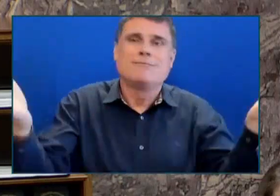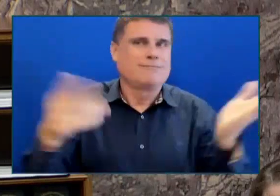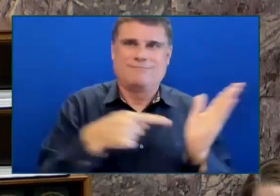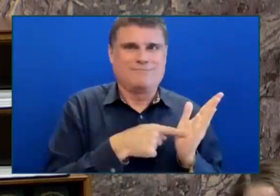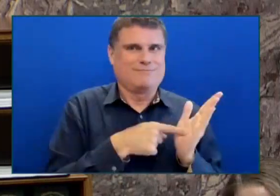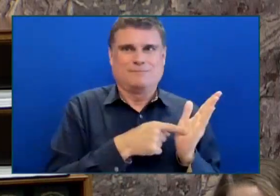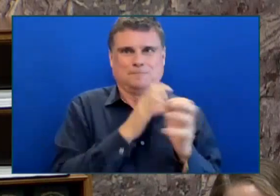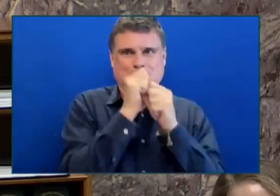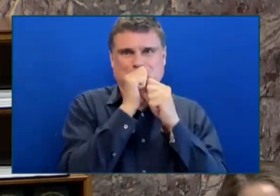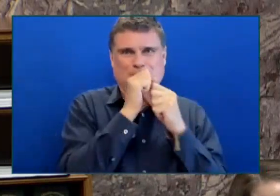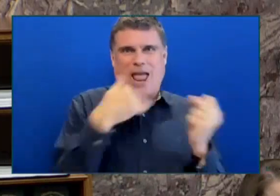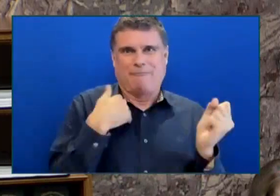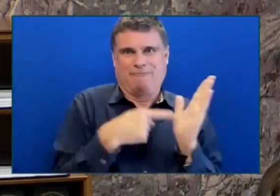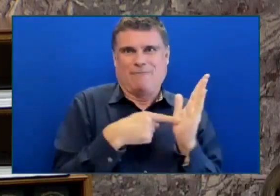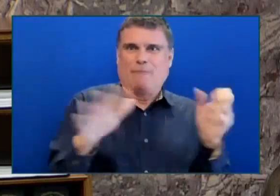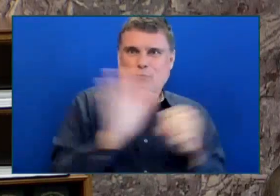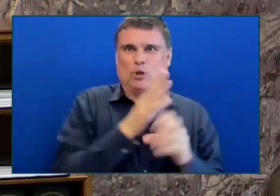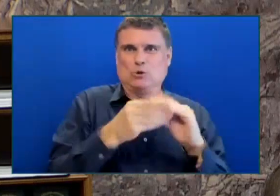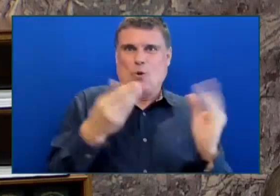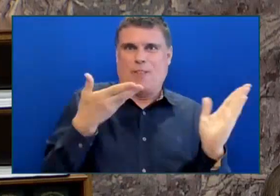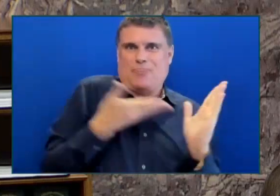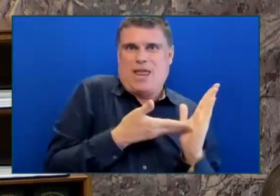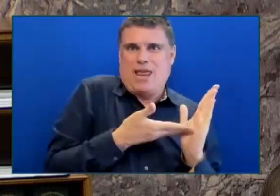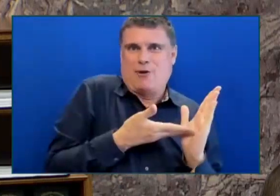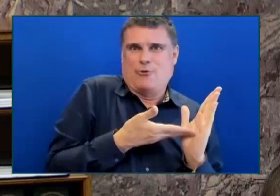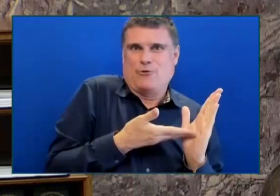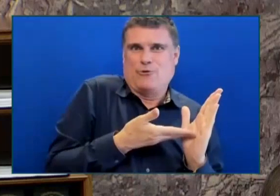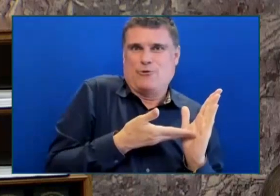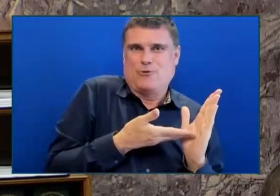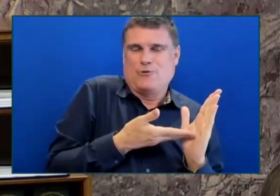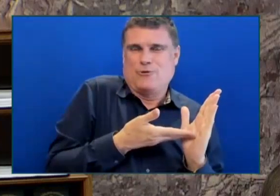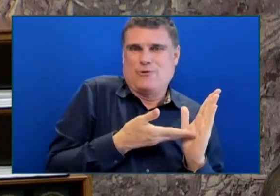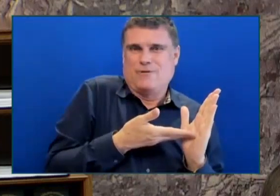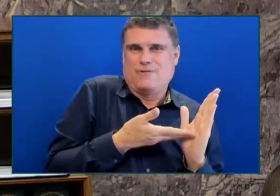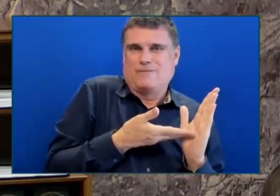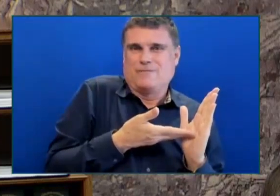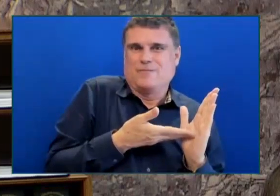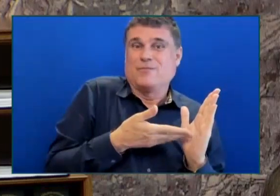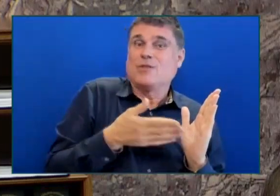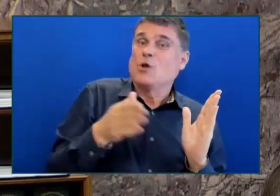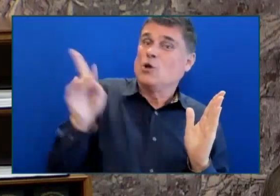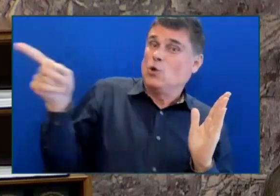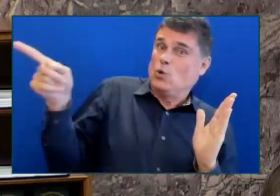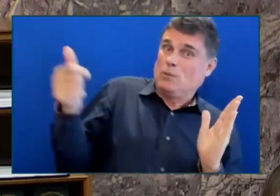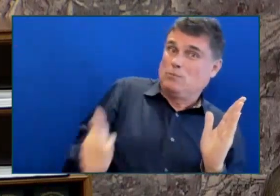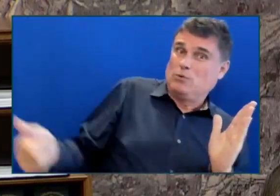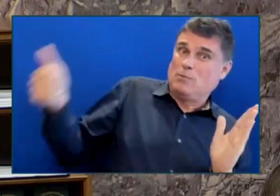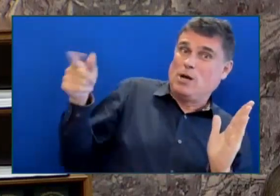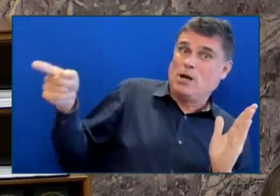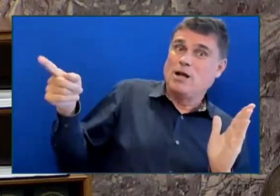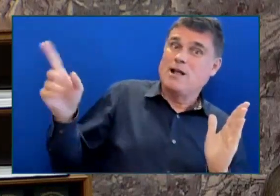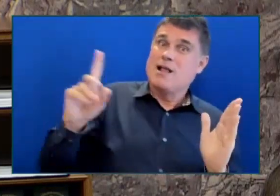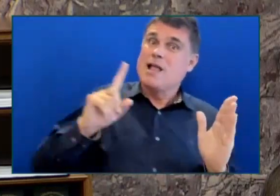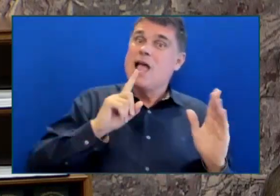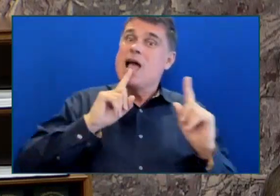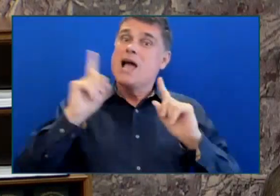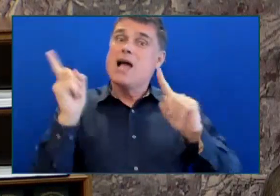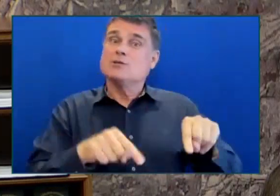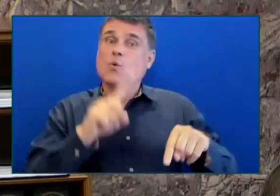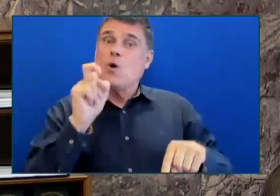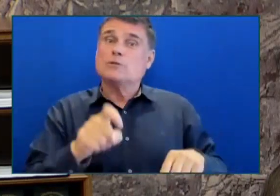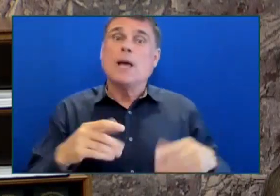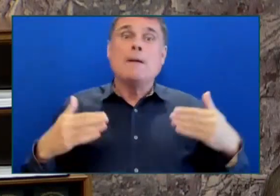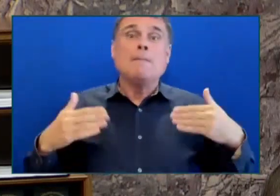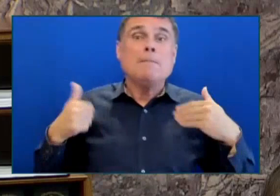board. So will the minister, since the Premier doesn't answer questions, will the minister at least release the third hidden Ernst &